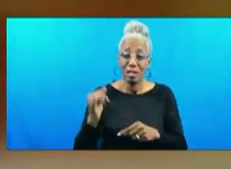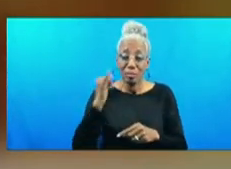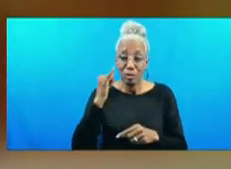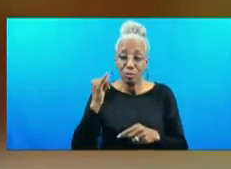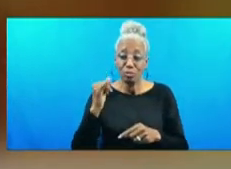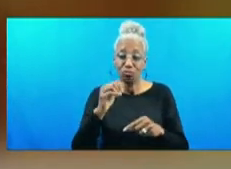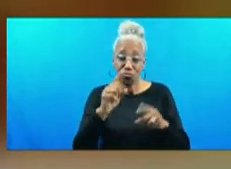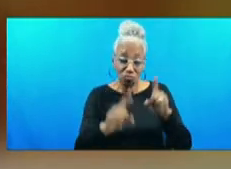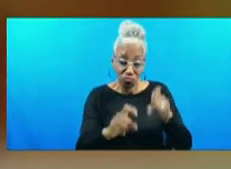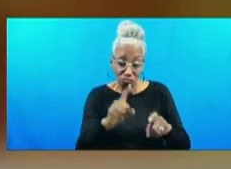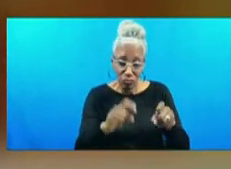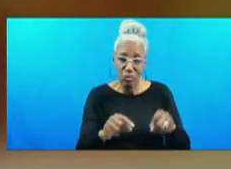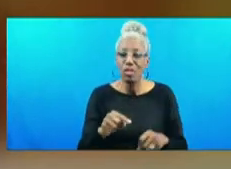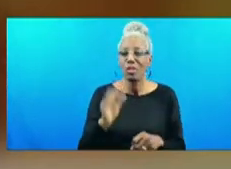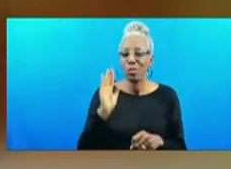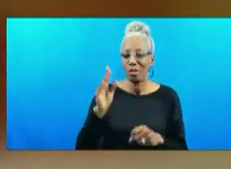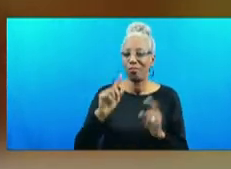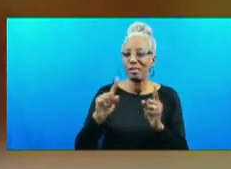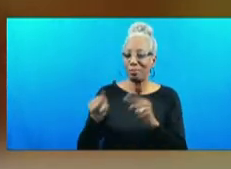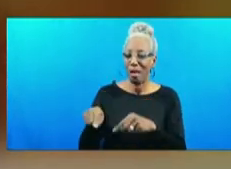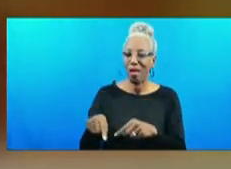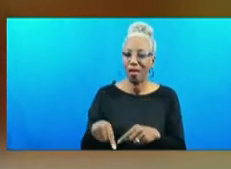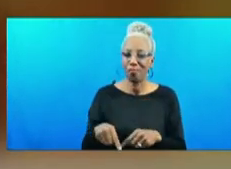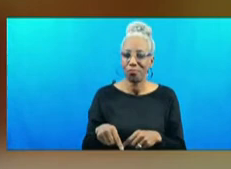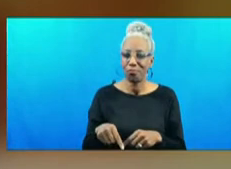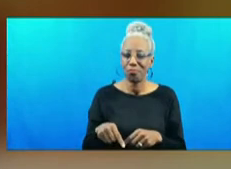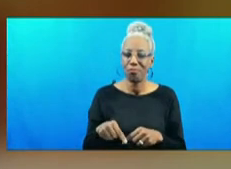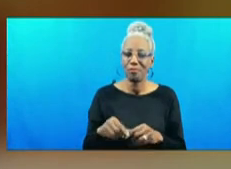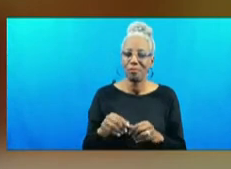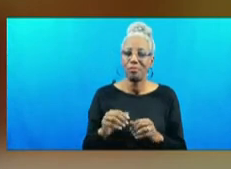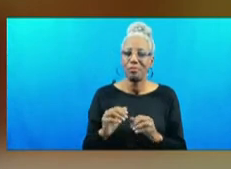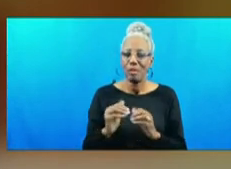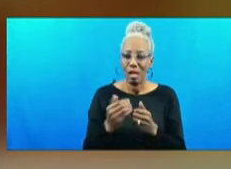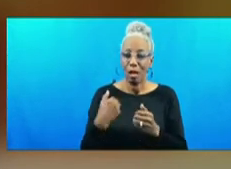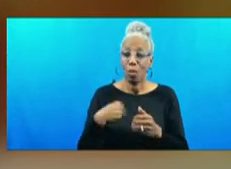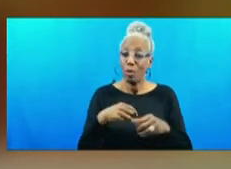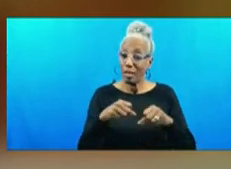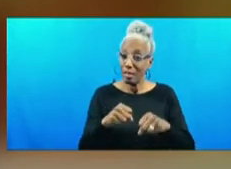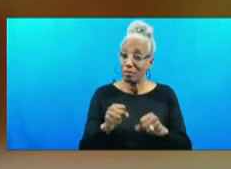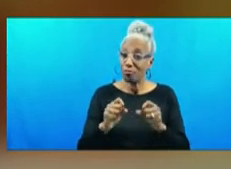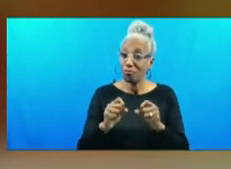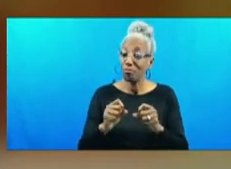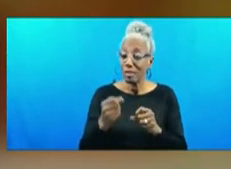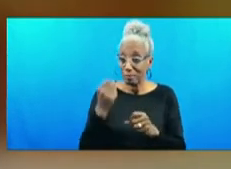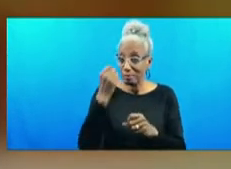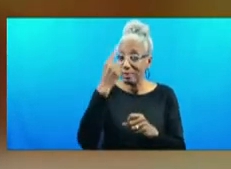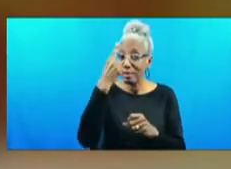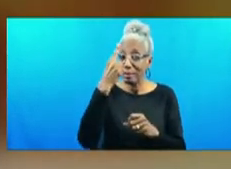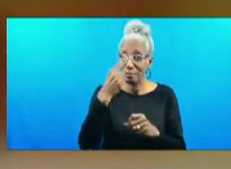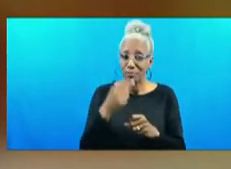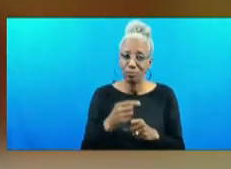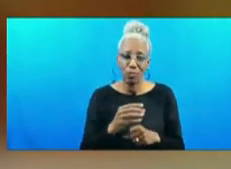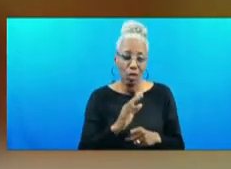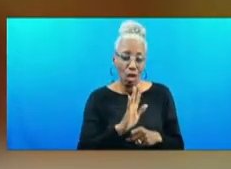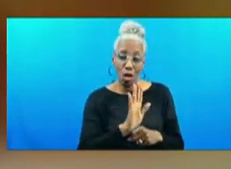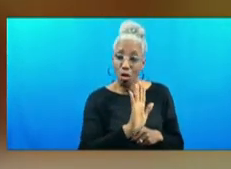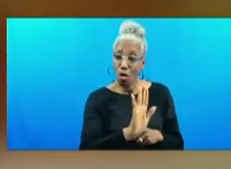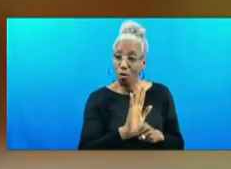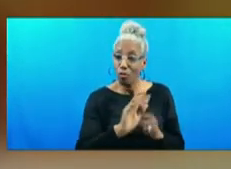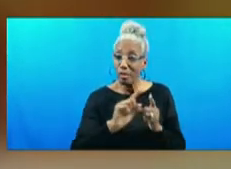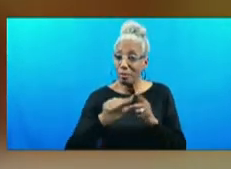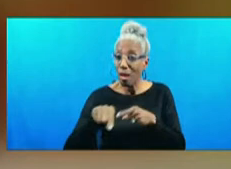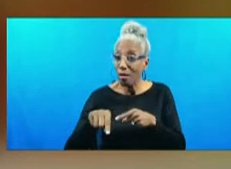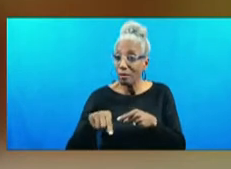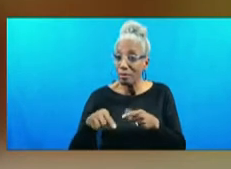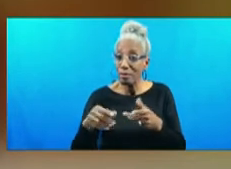that, that we will understand. And when responding to the questions, she will be doing so via